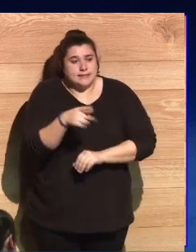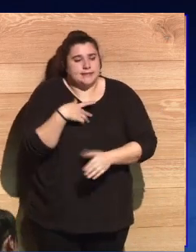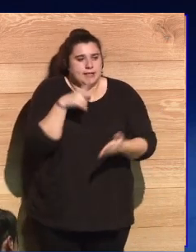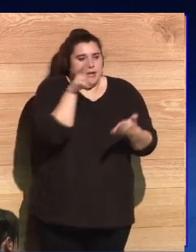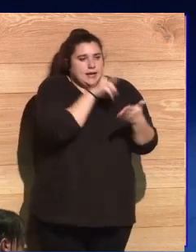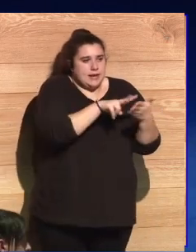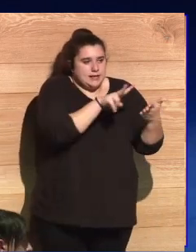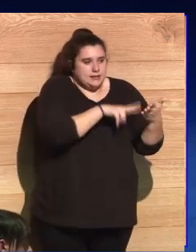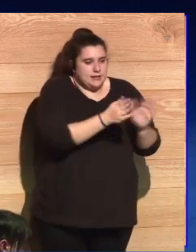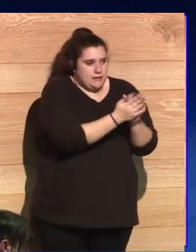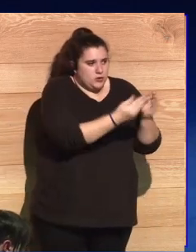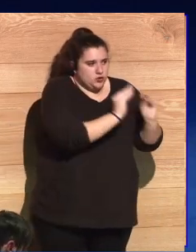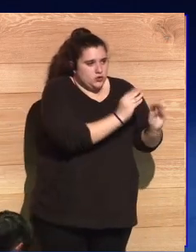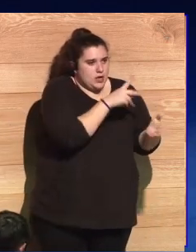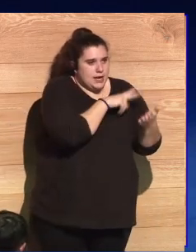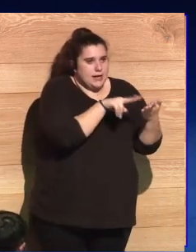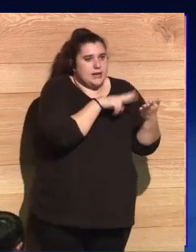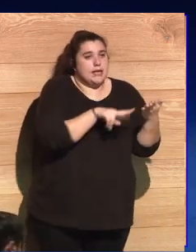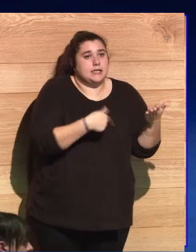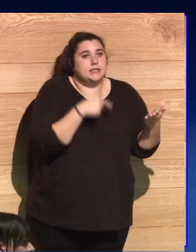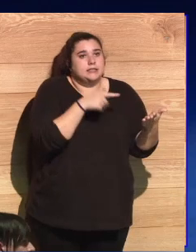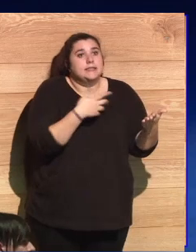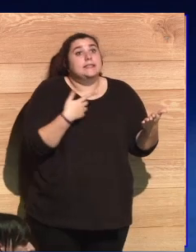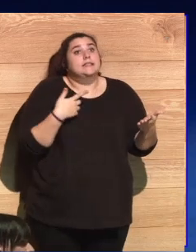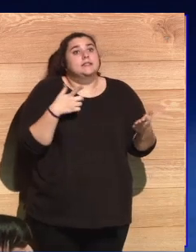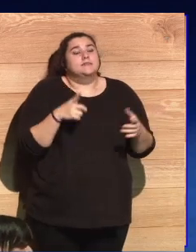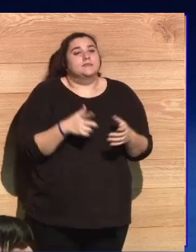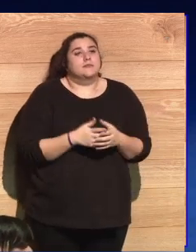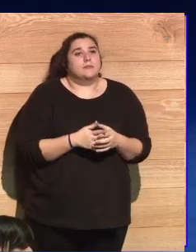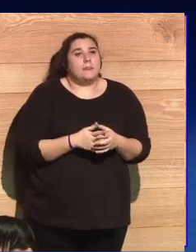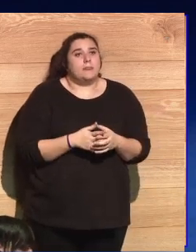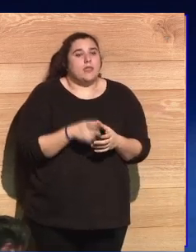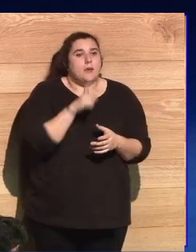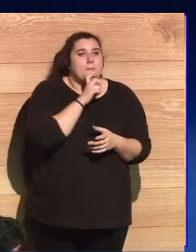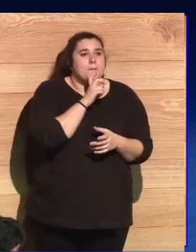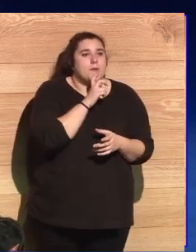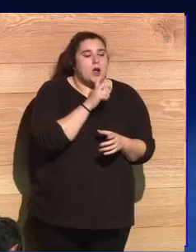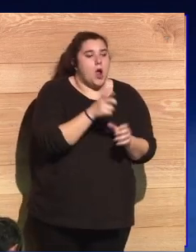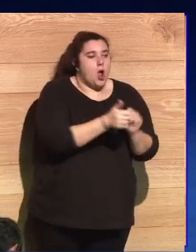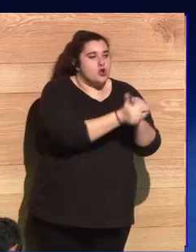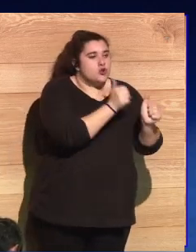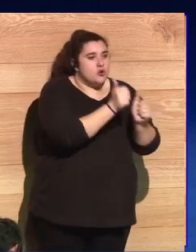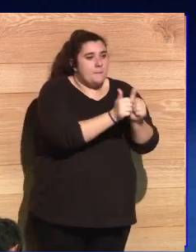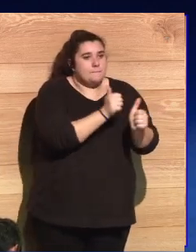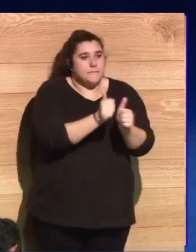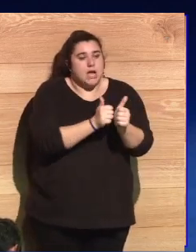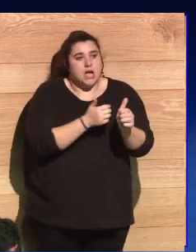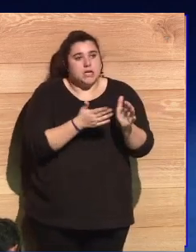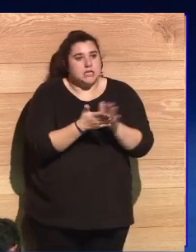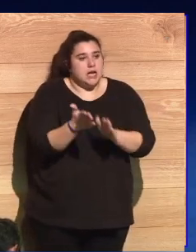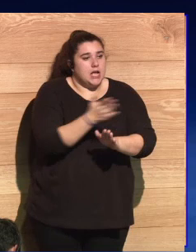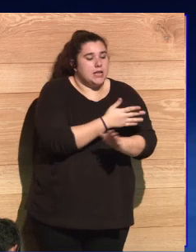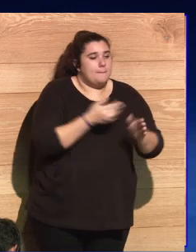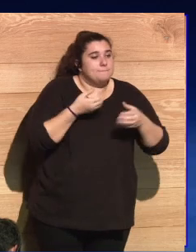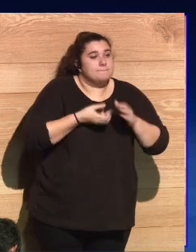copies, so many of them compare my stories of what life was like among the down